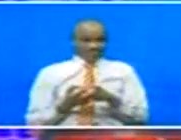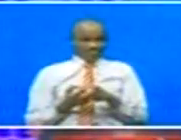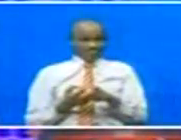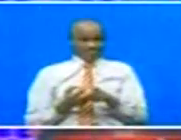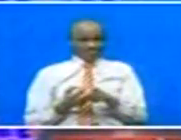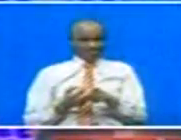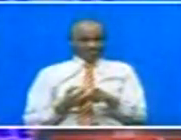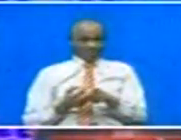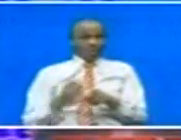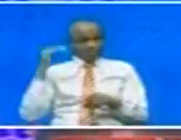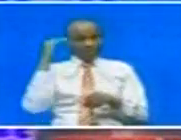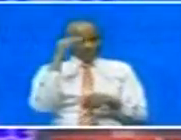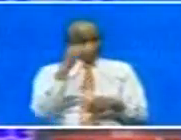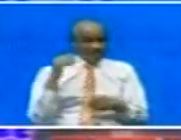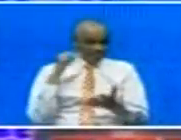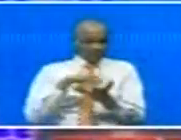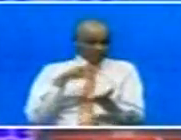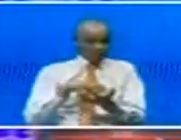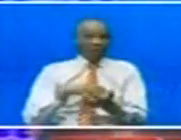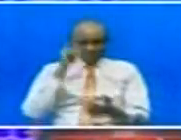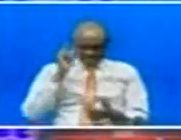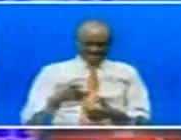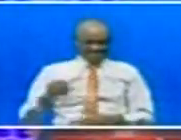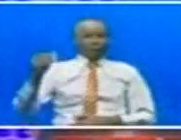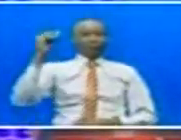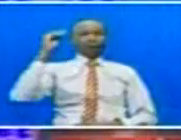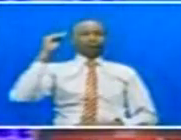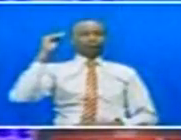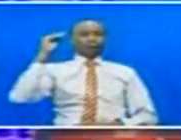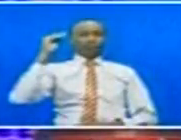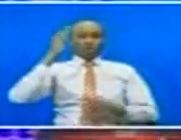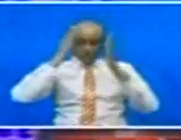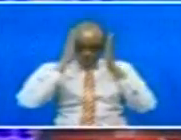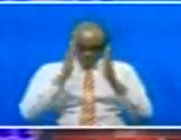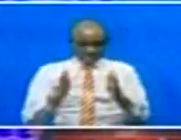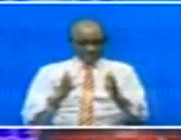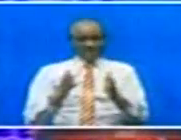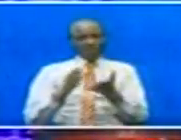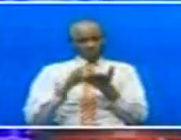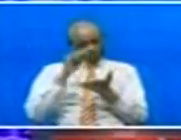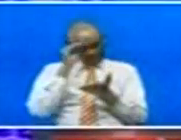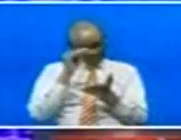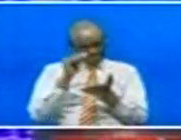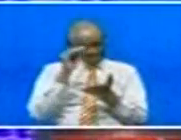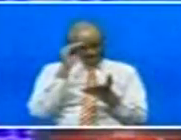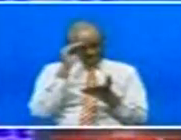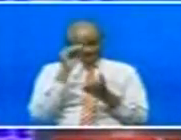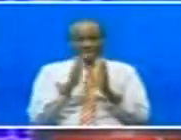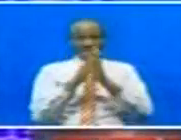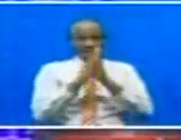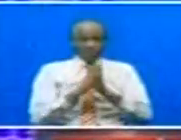positions must commit themselves to study the